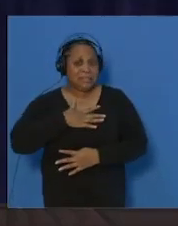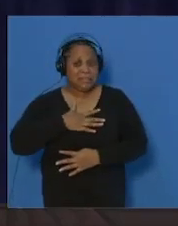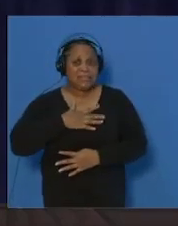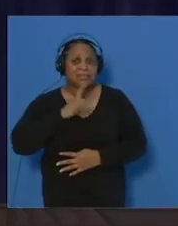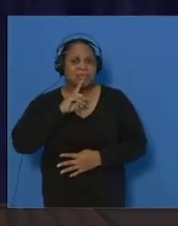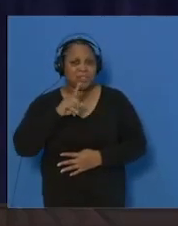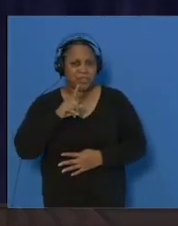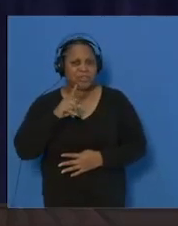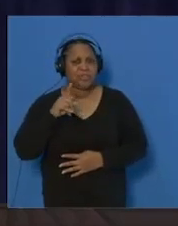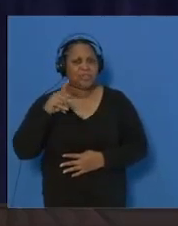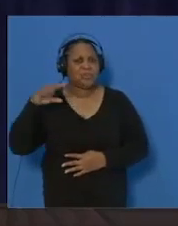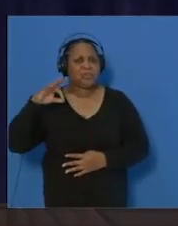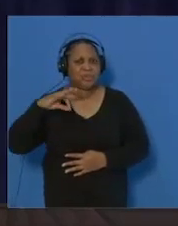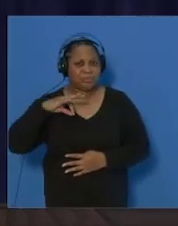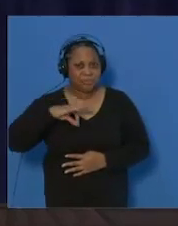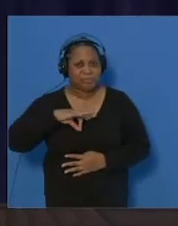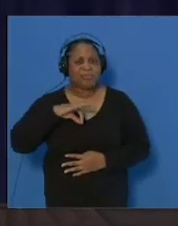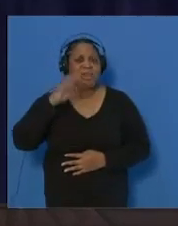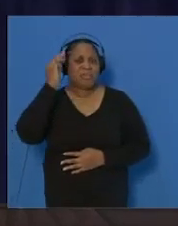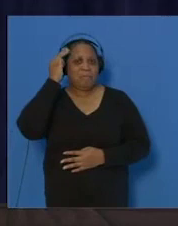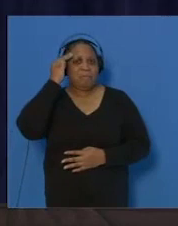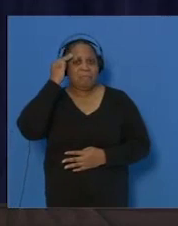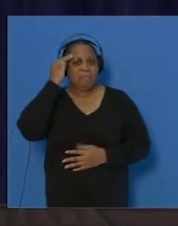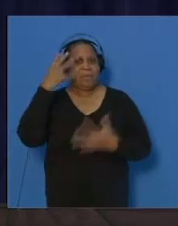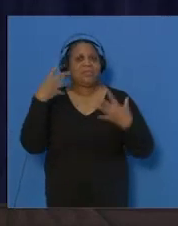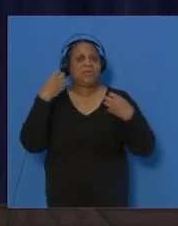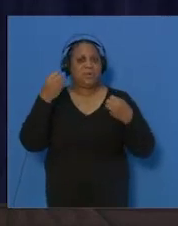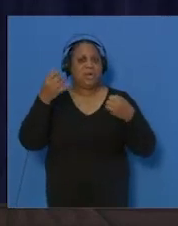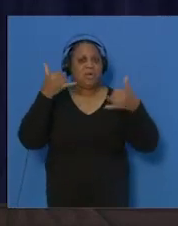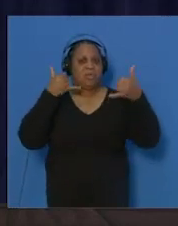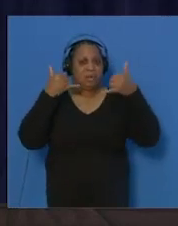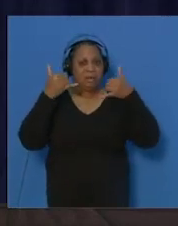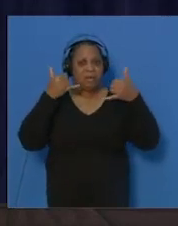take advantage of the mental health hotline at